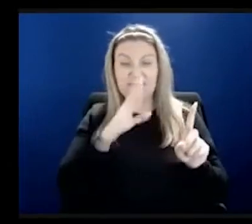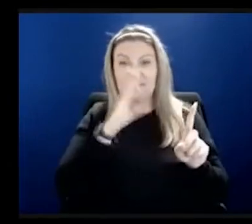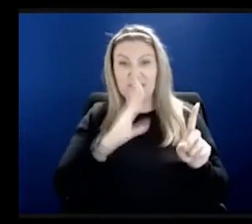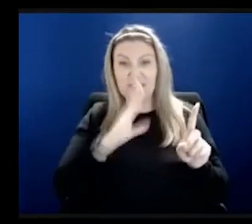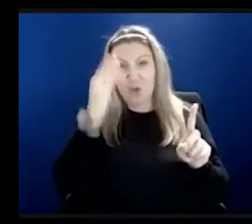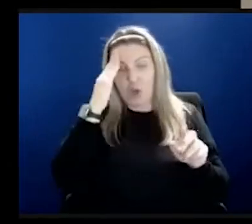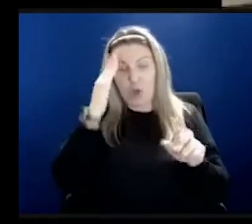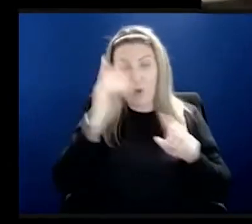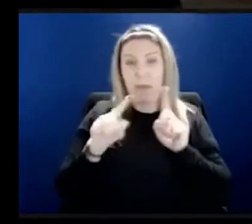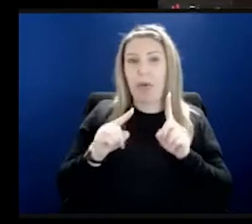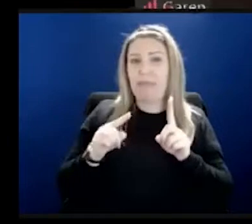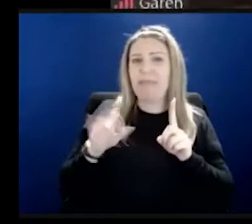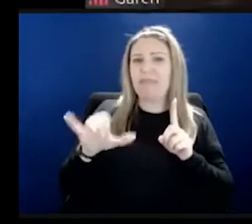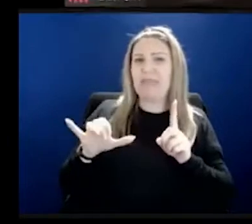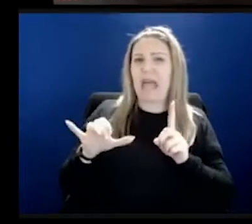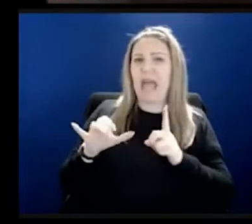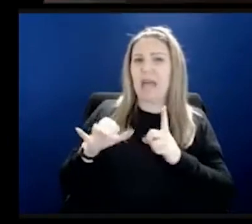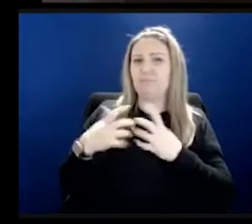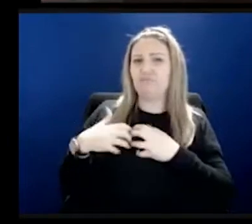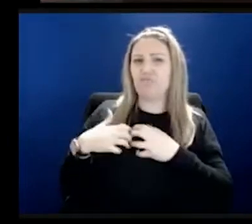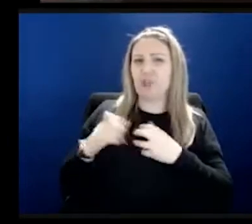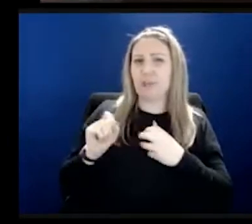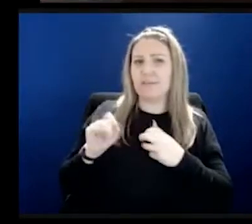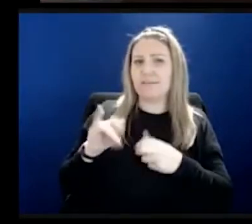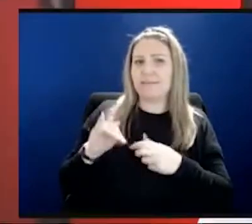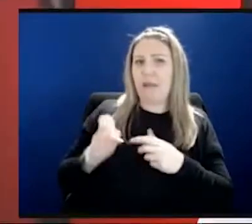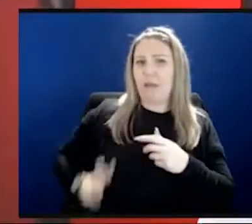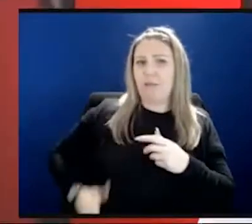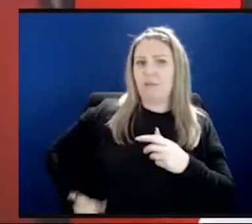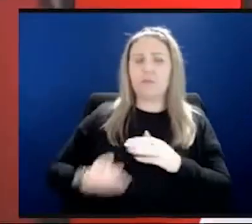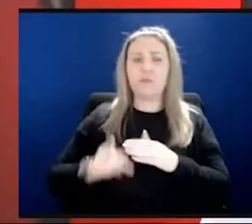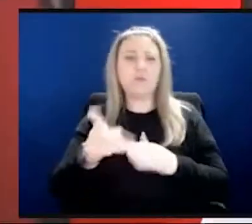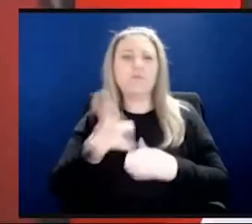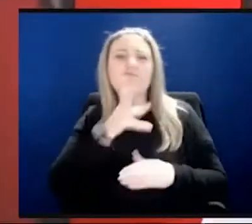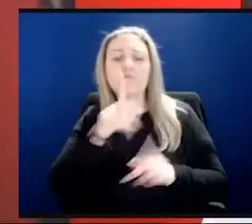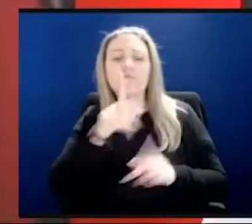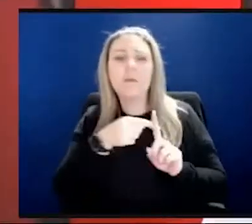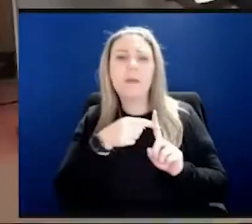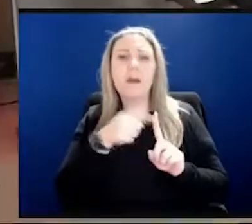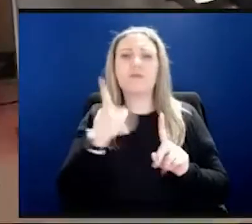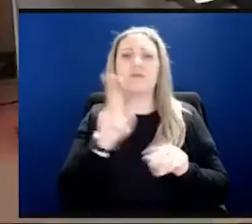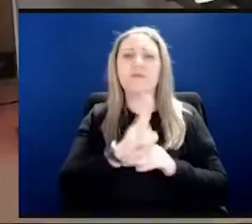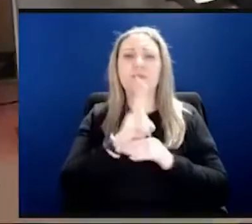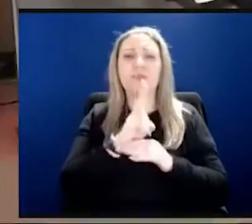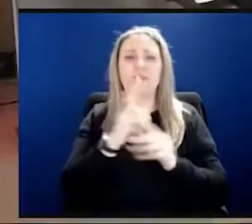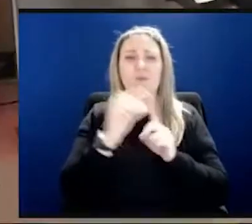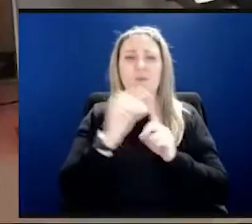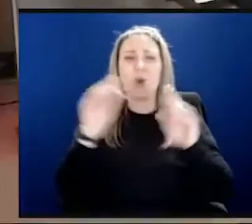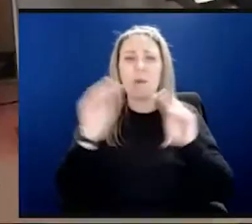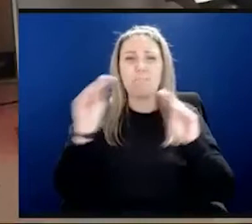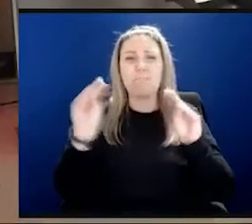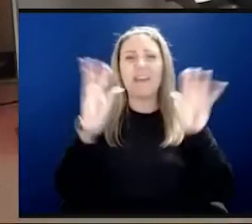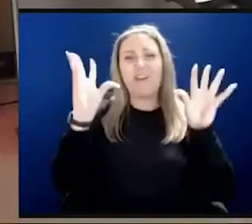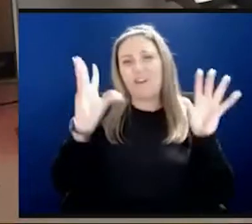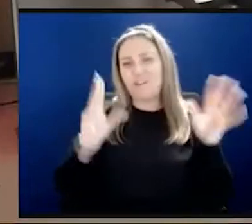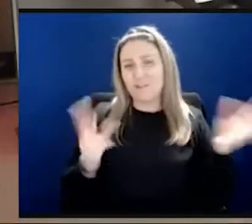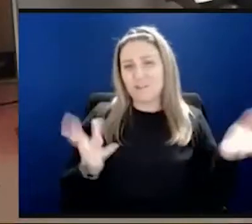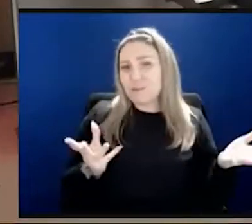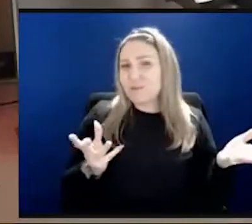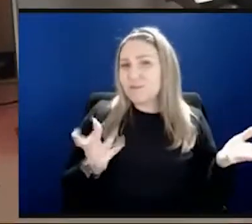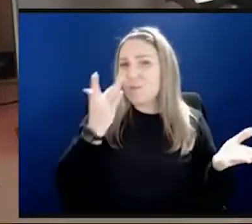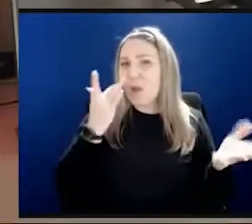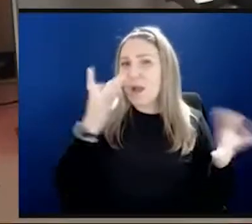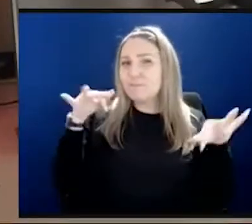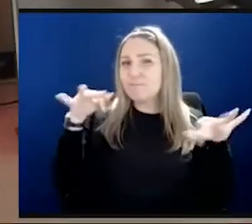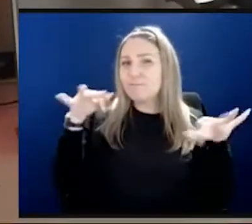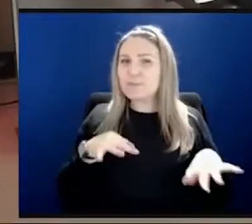side. When you talk about your story, you use the word miracle quite a bit. So why do you describe your transplant story